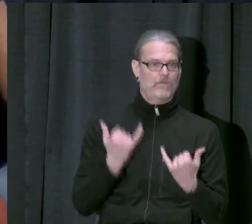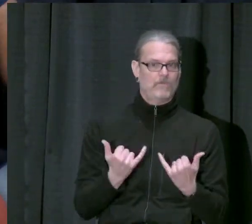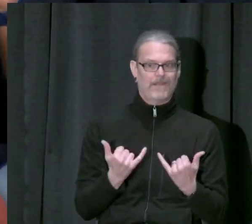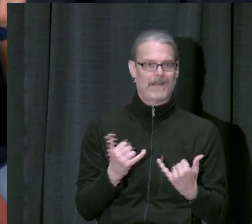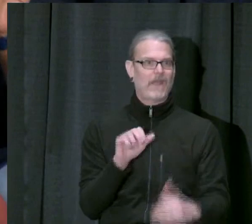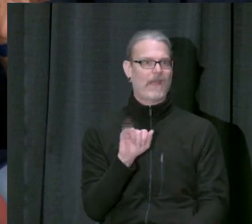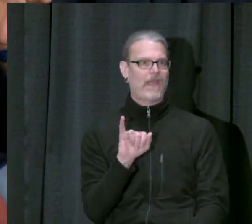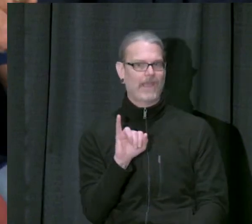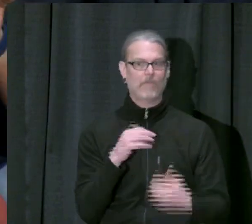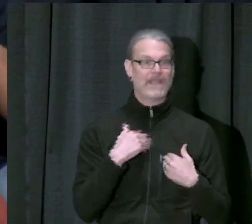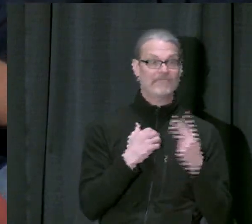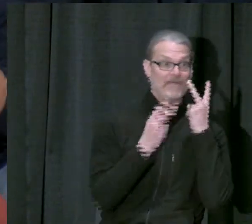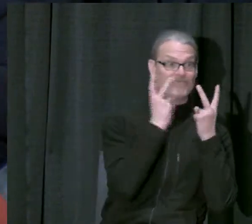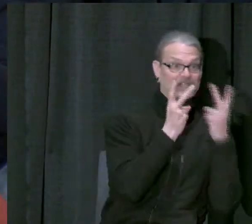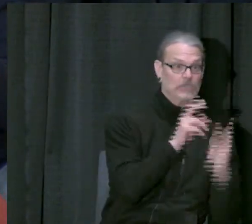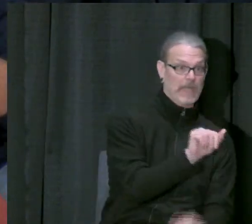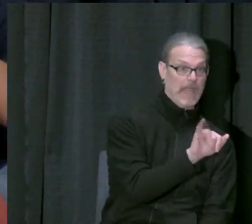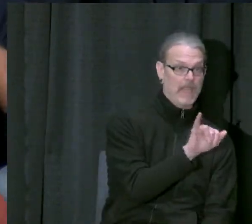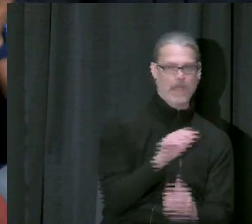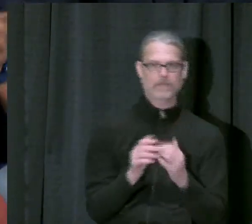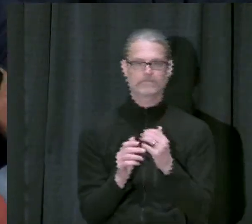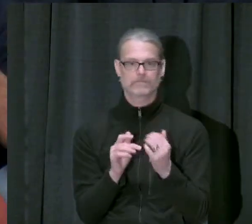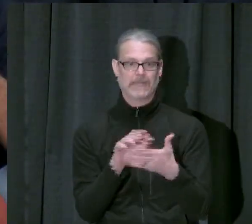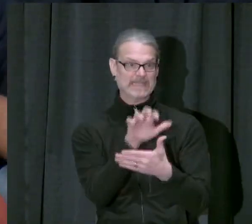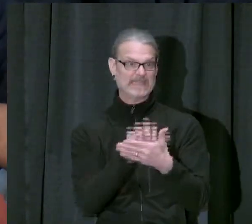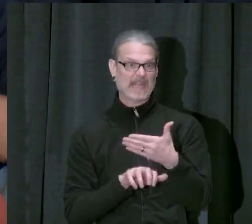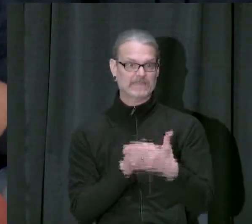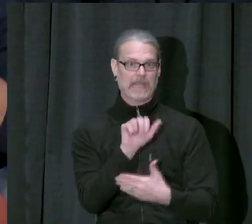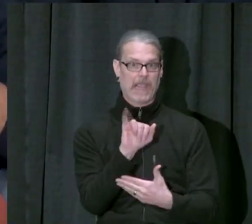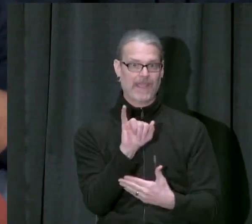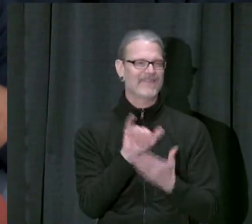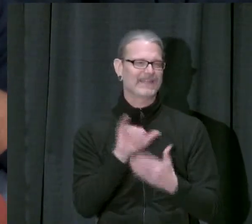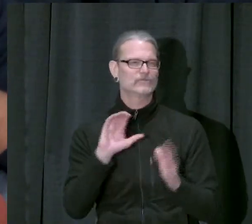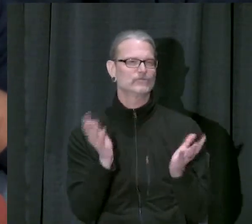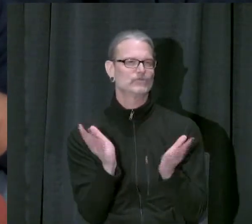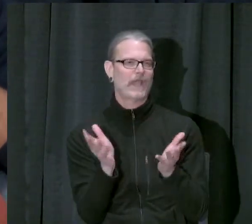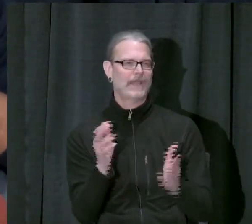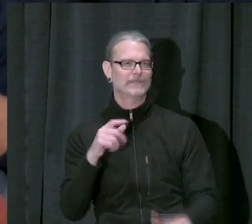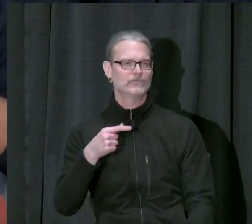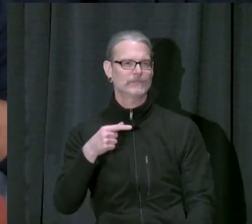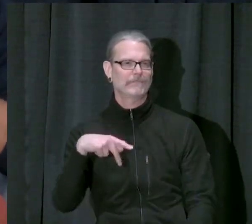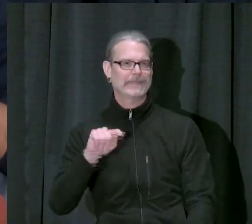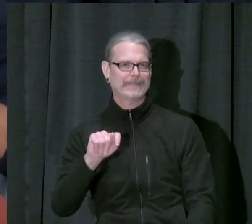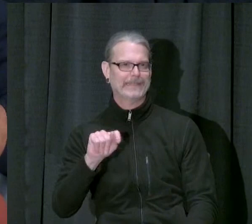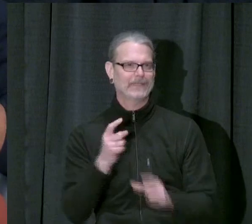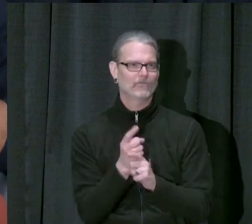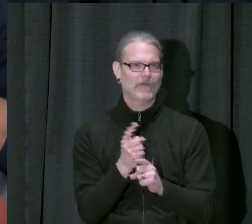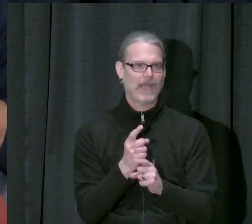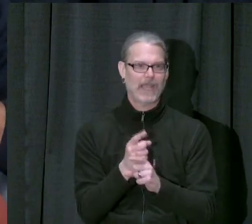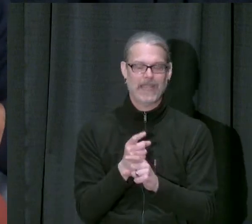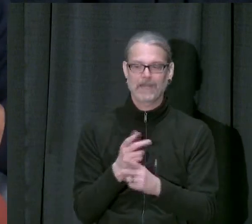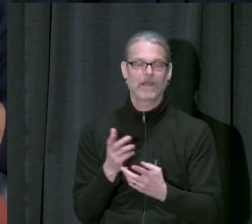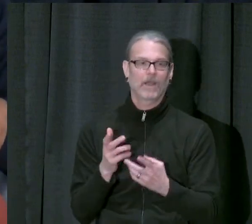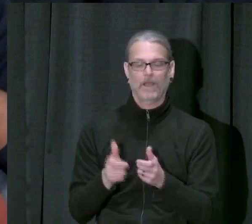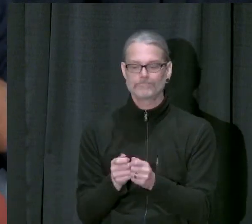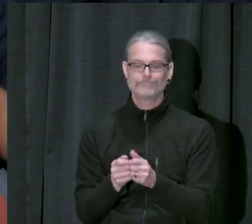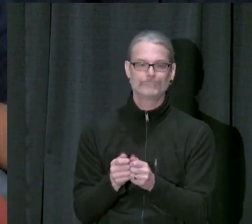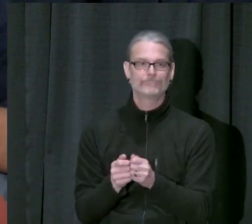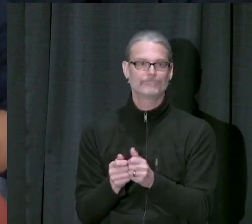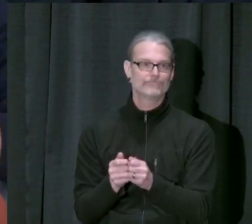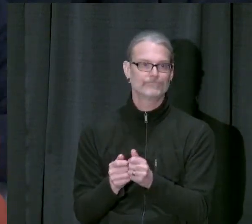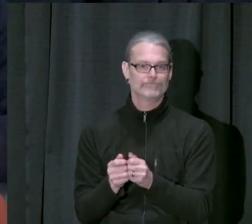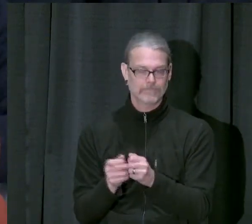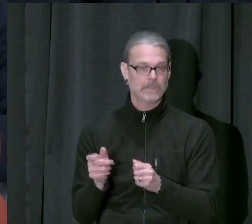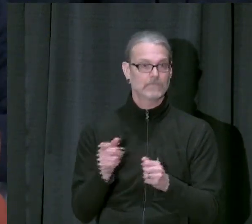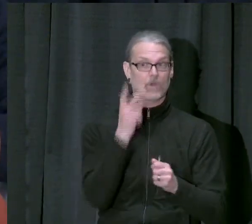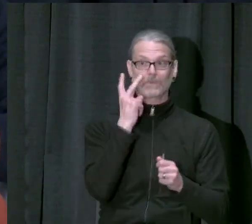there's a vision AI, there is a text AI. That's what you see with ChatGPT, where everyone is talking to it via text. What we see on the